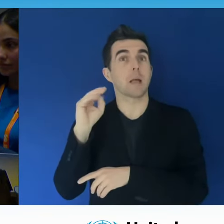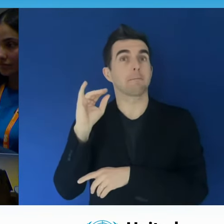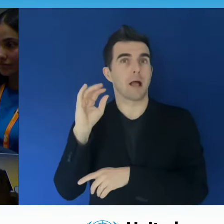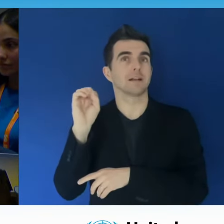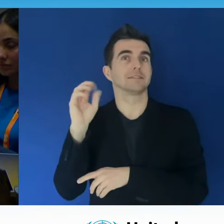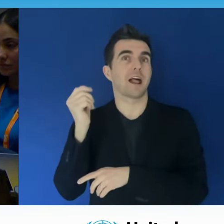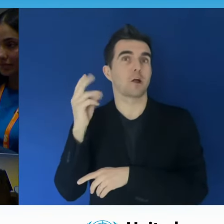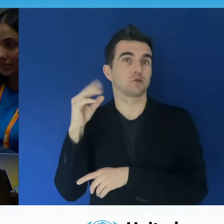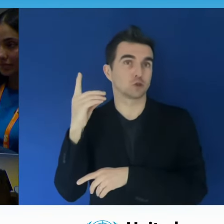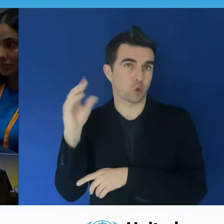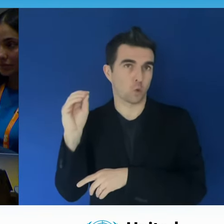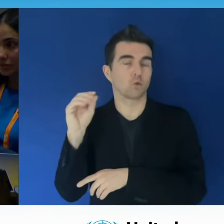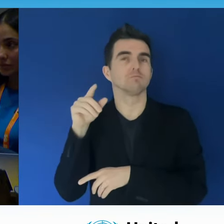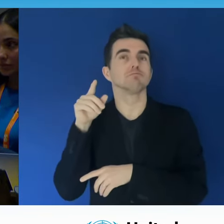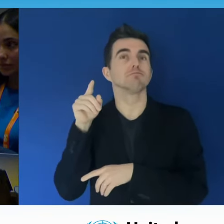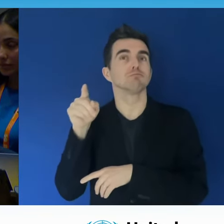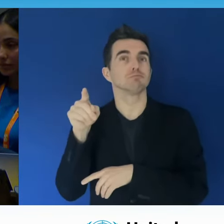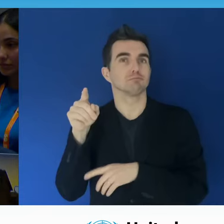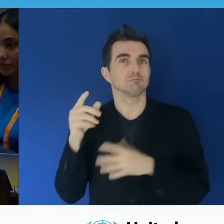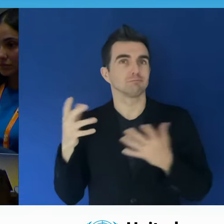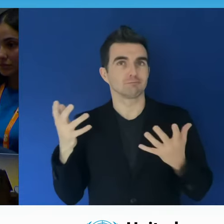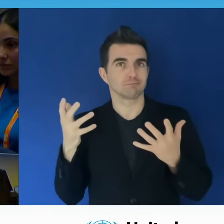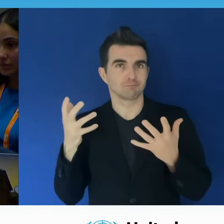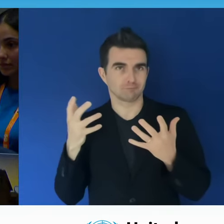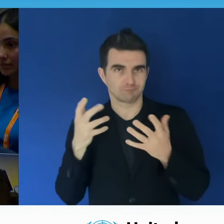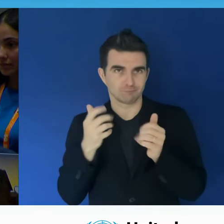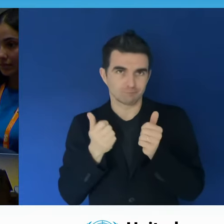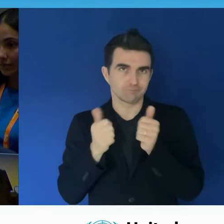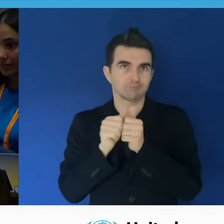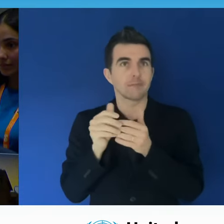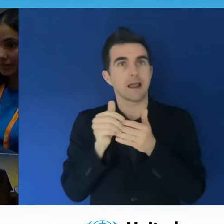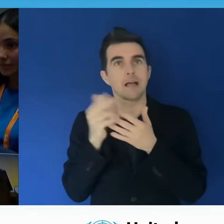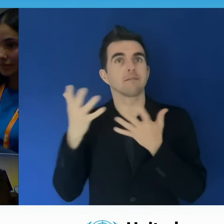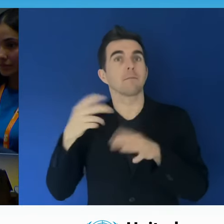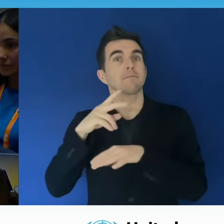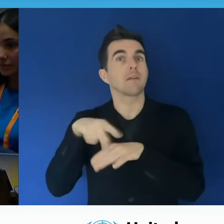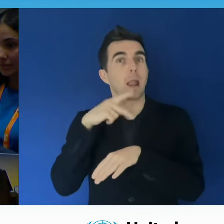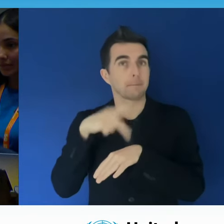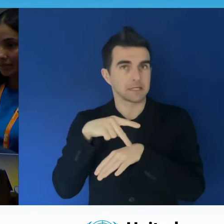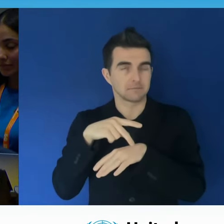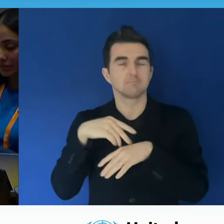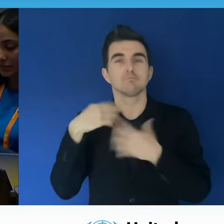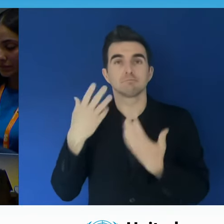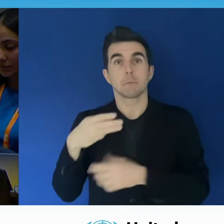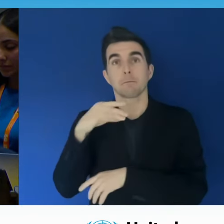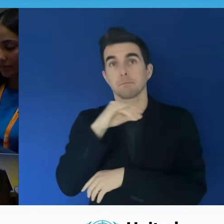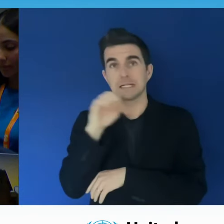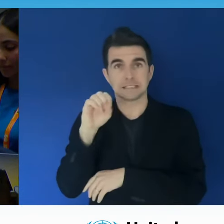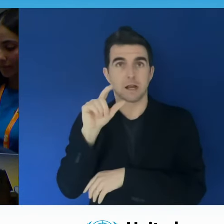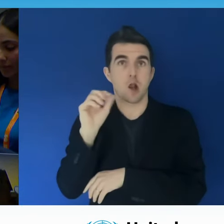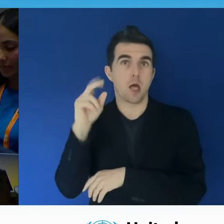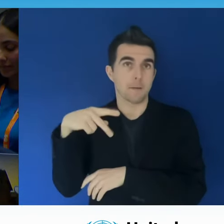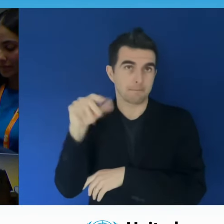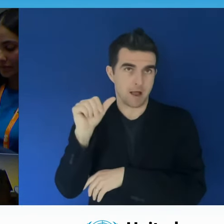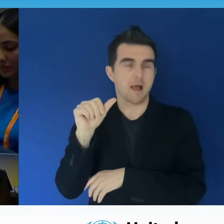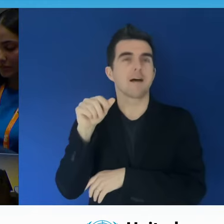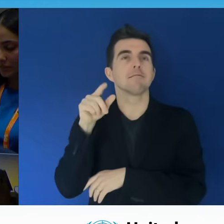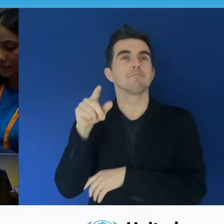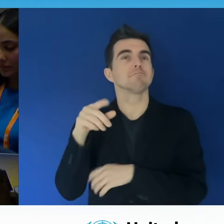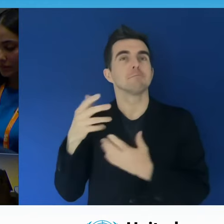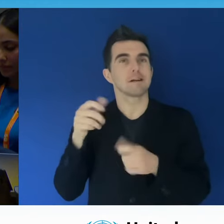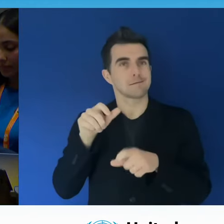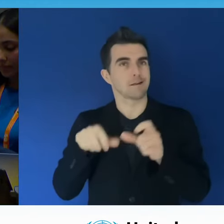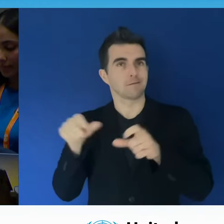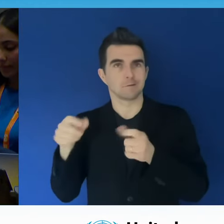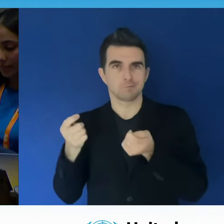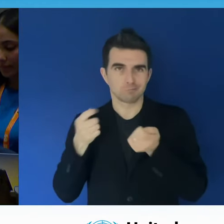director of the Civil Society Division of UN Women, who will deliver the closing remarks. And I would also